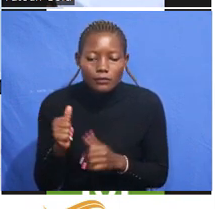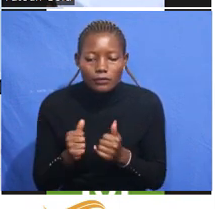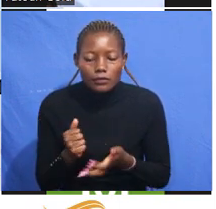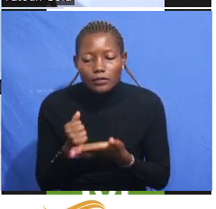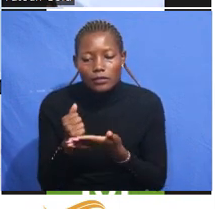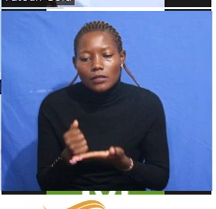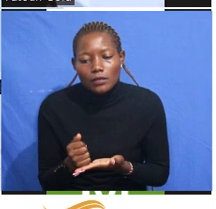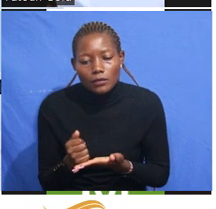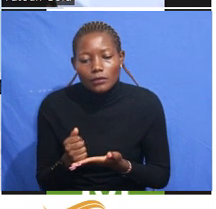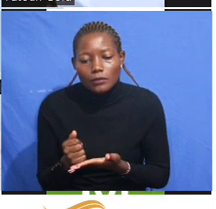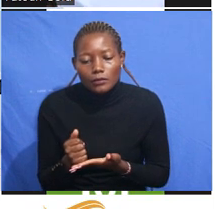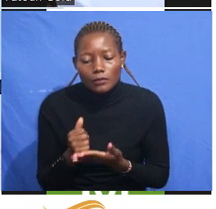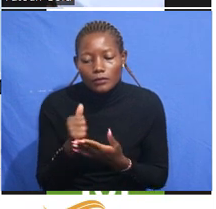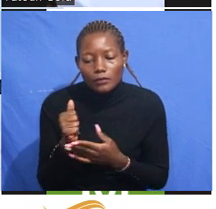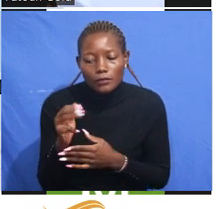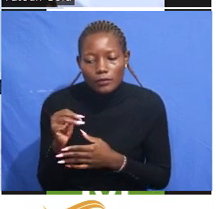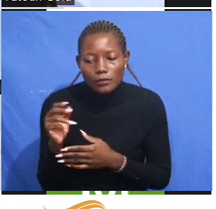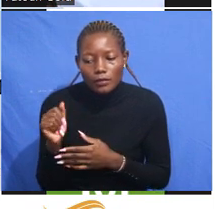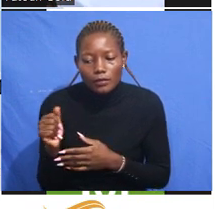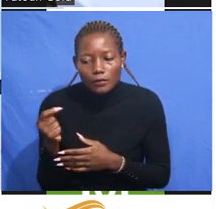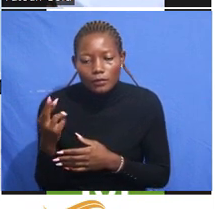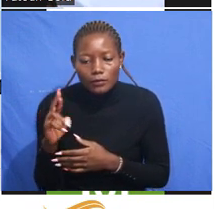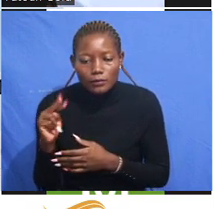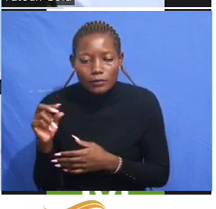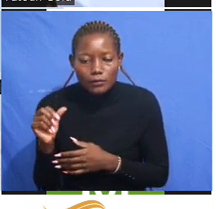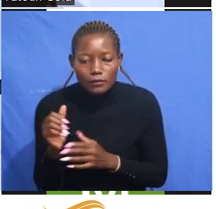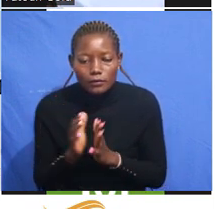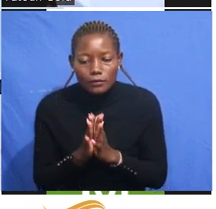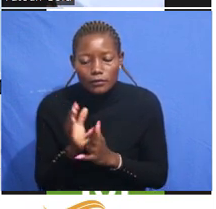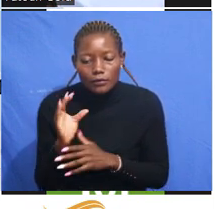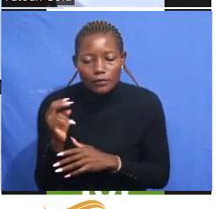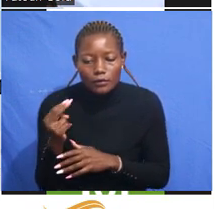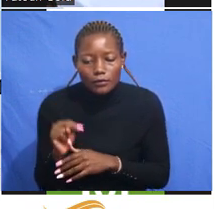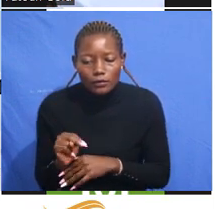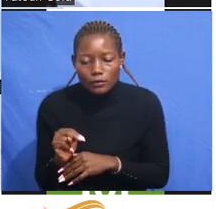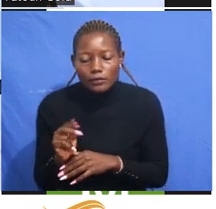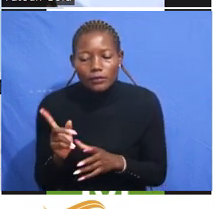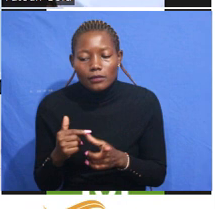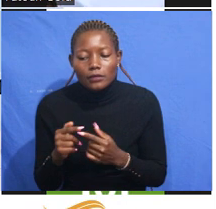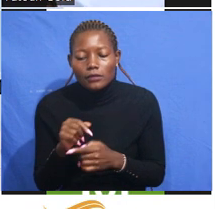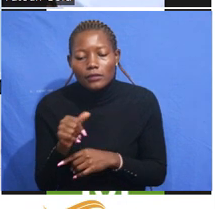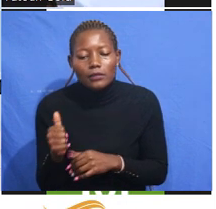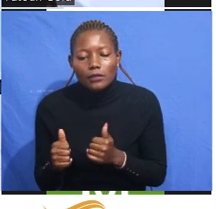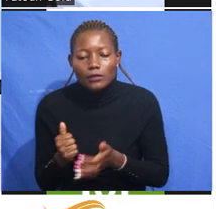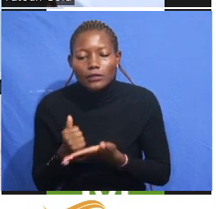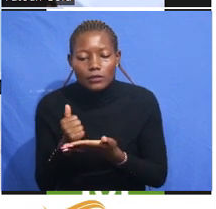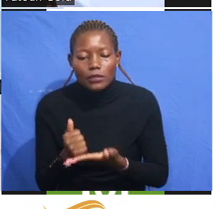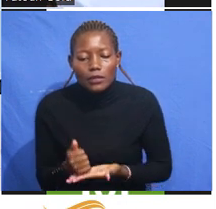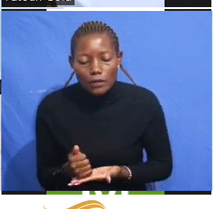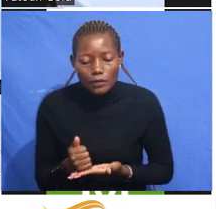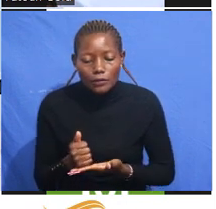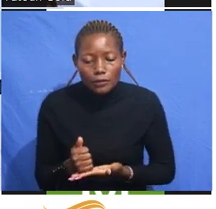stability are the hamstrings and the shin muscles. Then the synergists assist in performing that motion